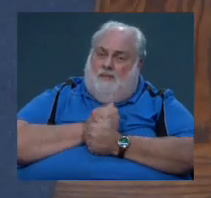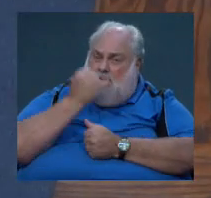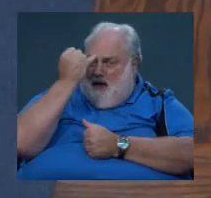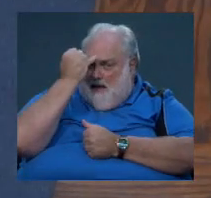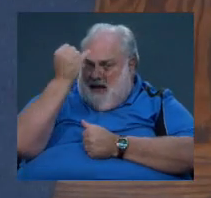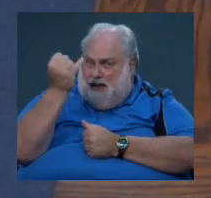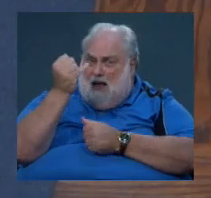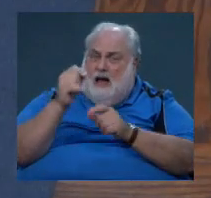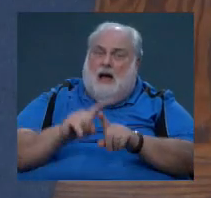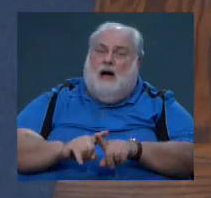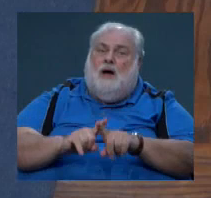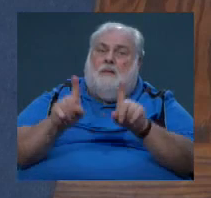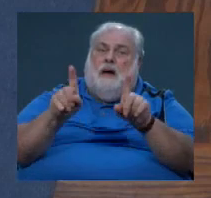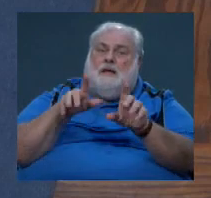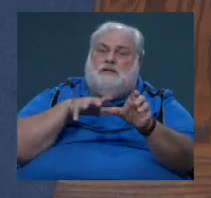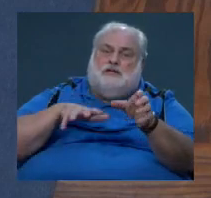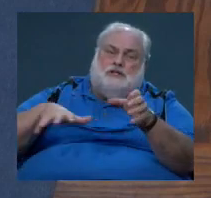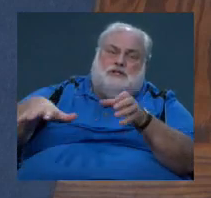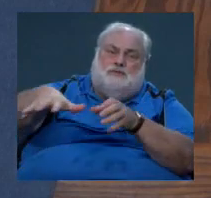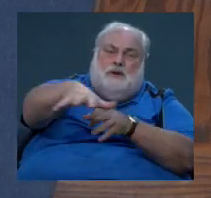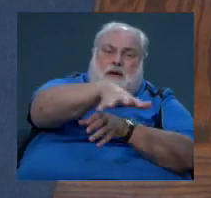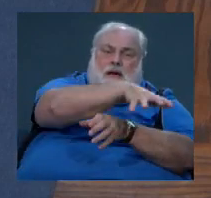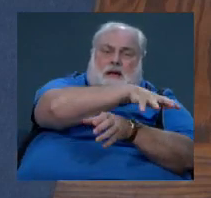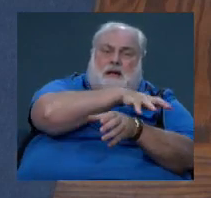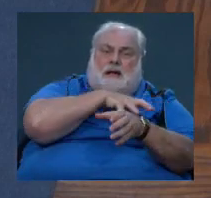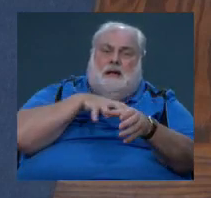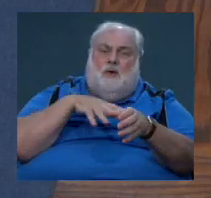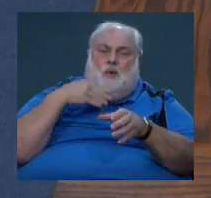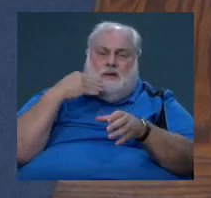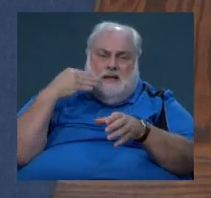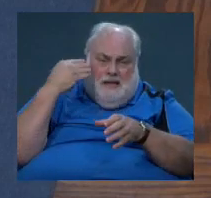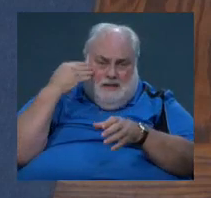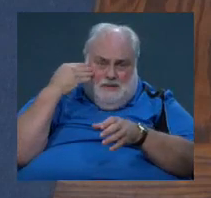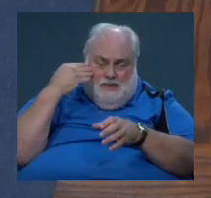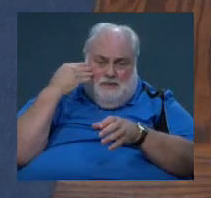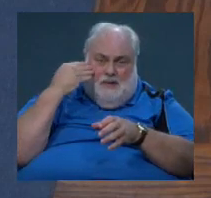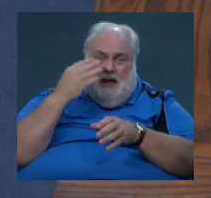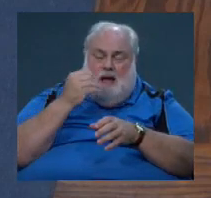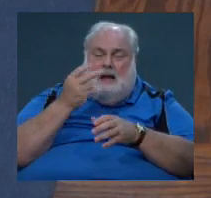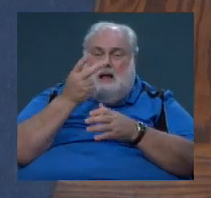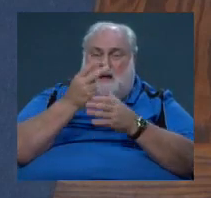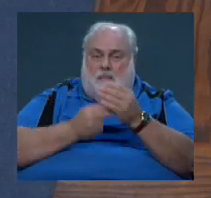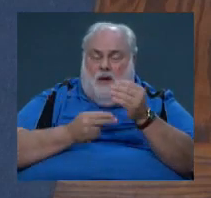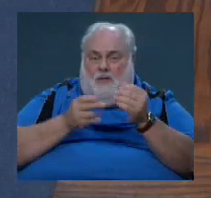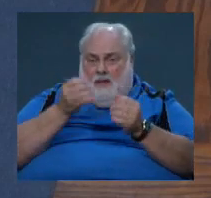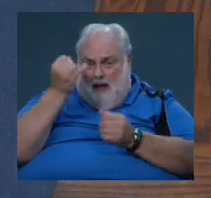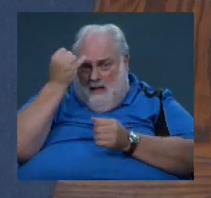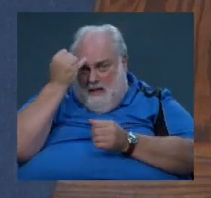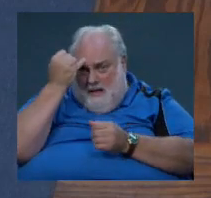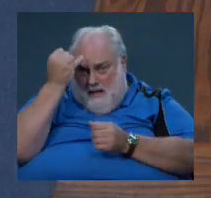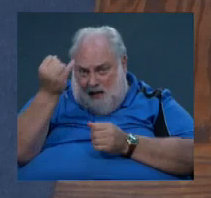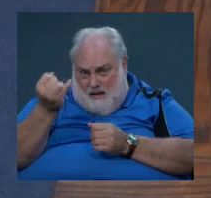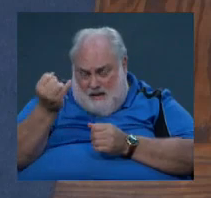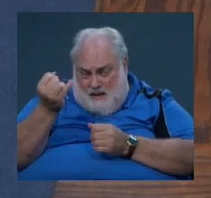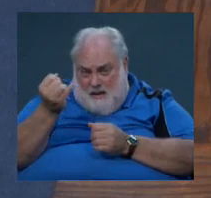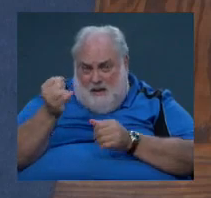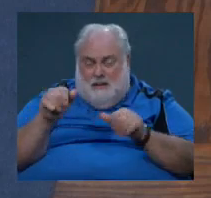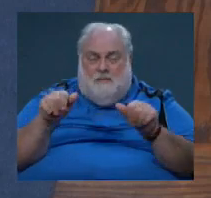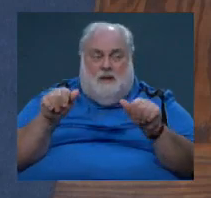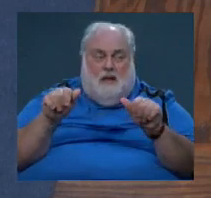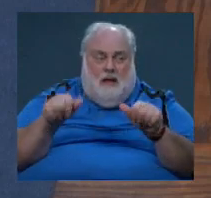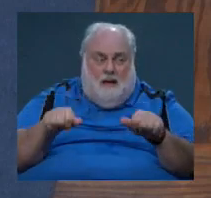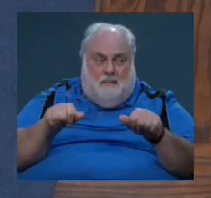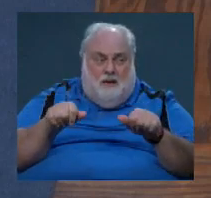but it's surrounded by a residential area. And both the concept of being able